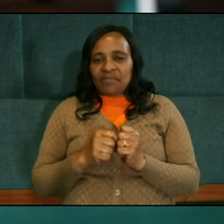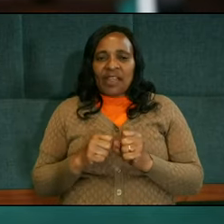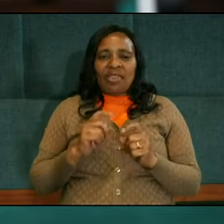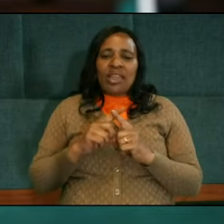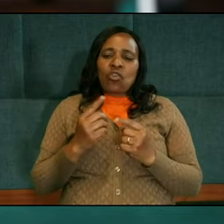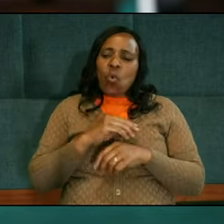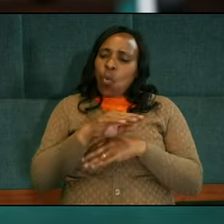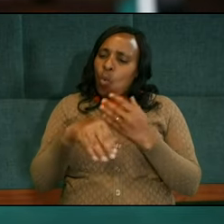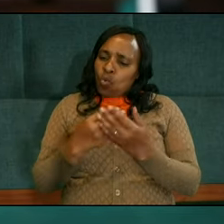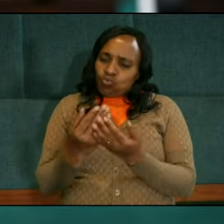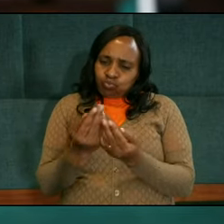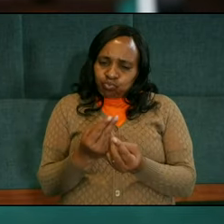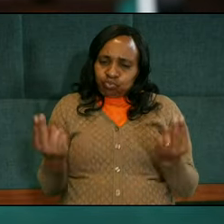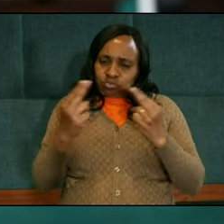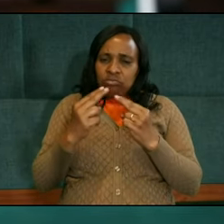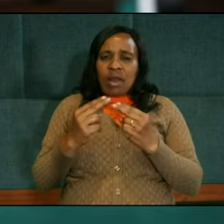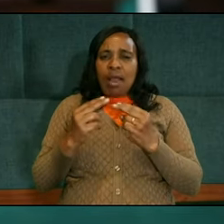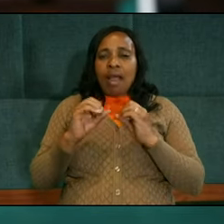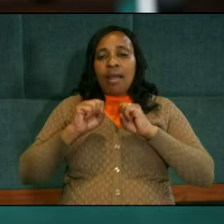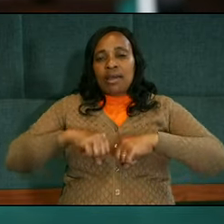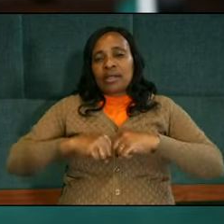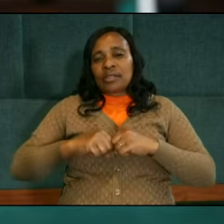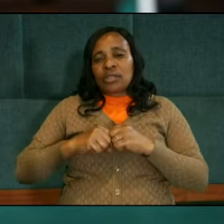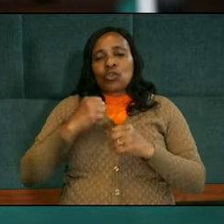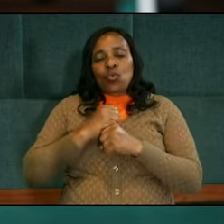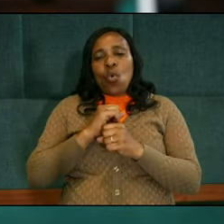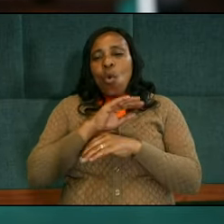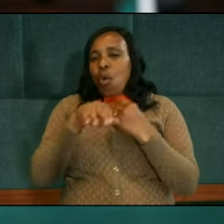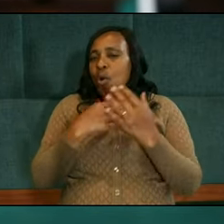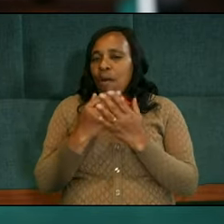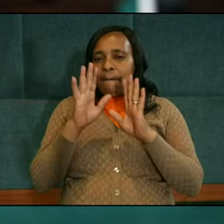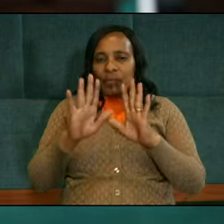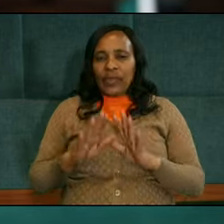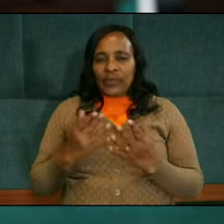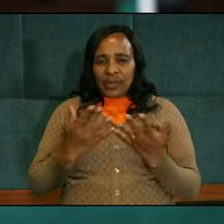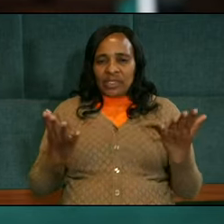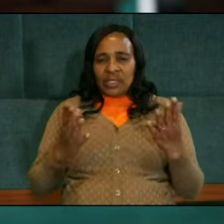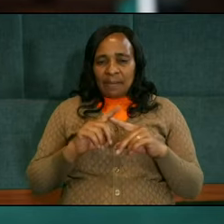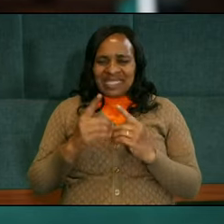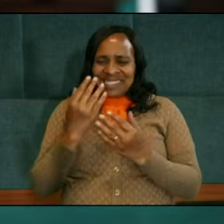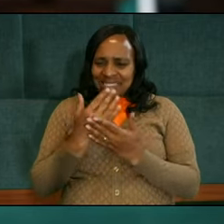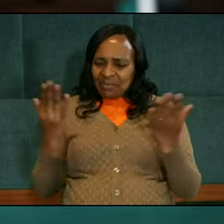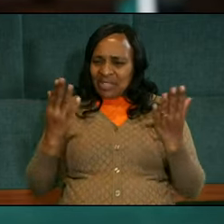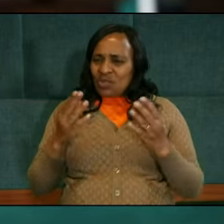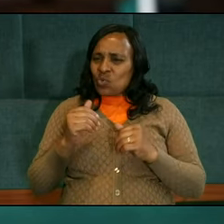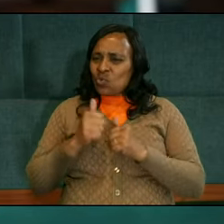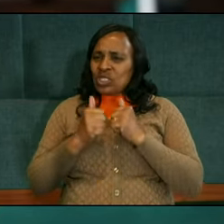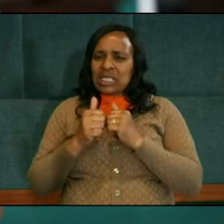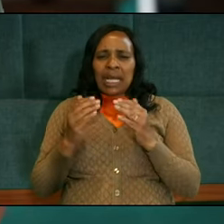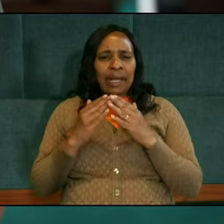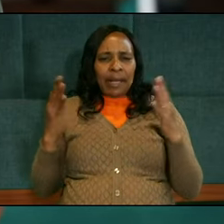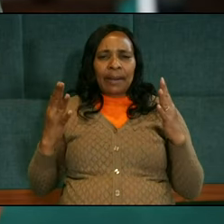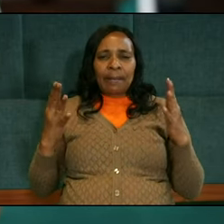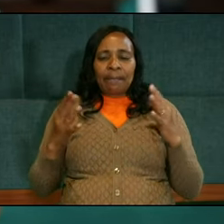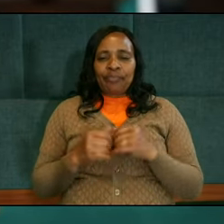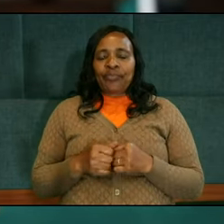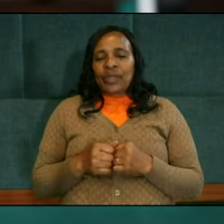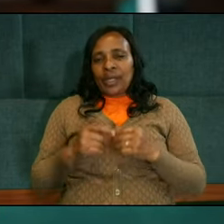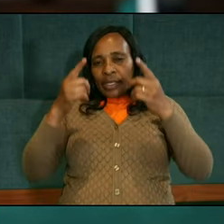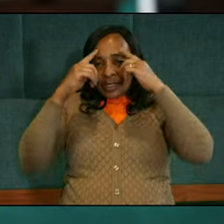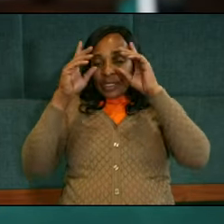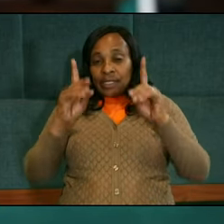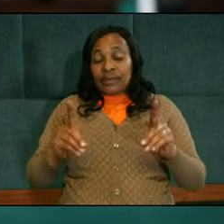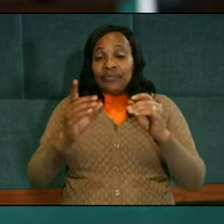agreed that those were all important things, but there was something that was much greater. They